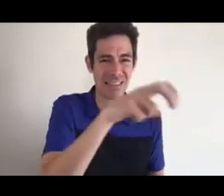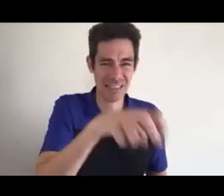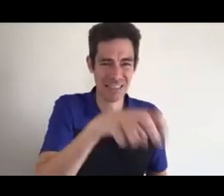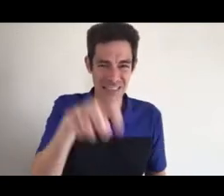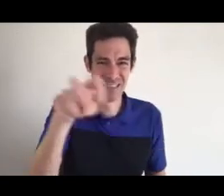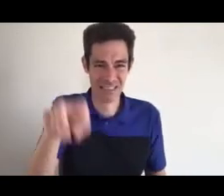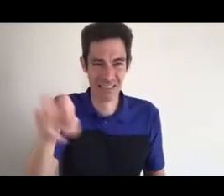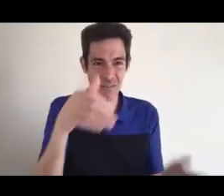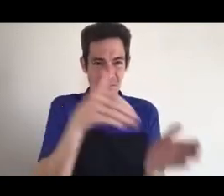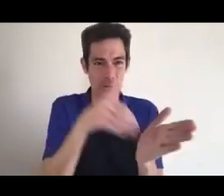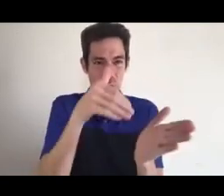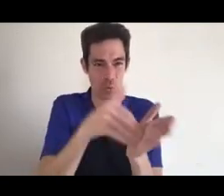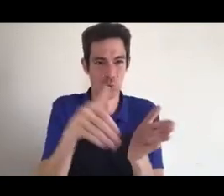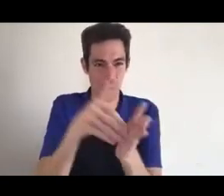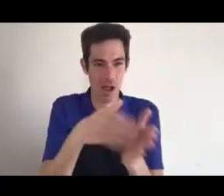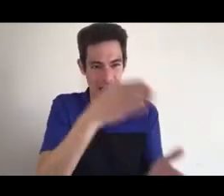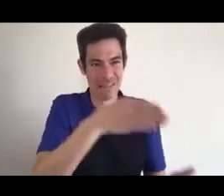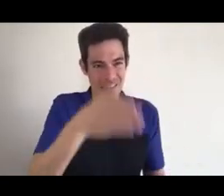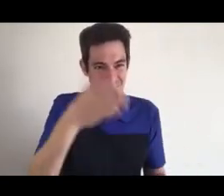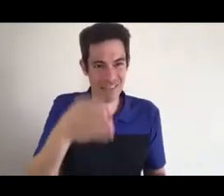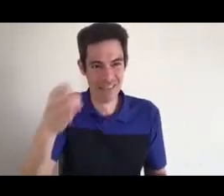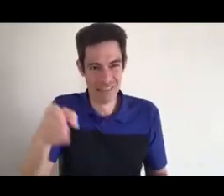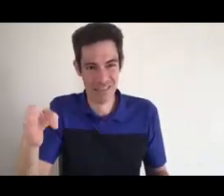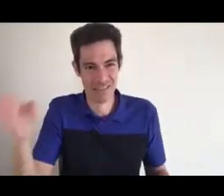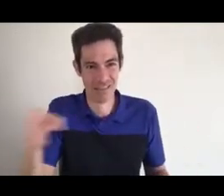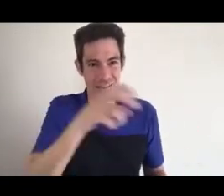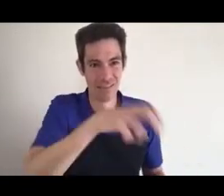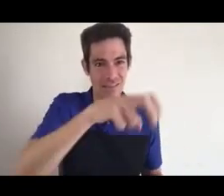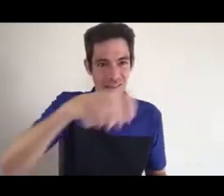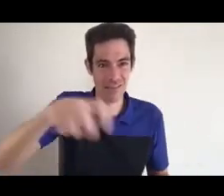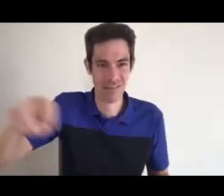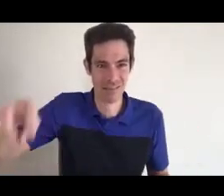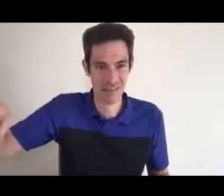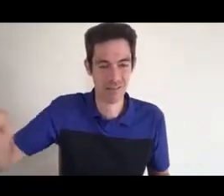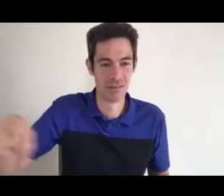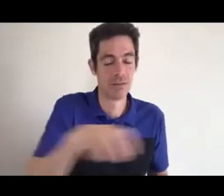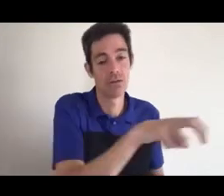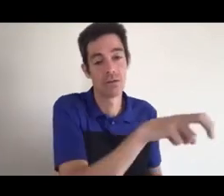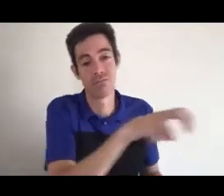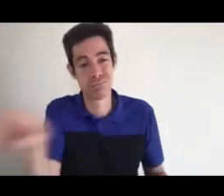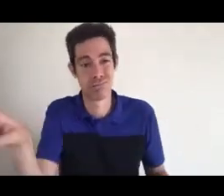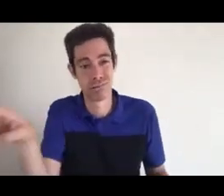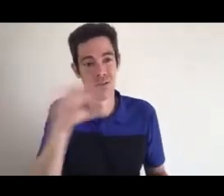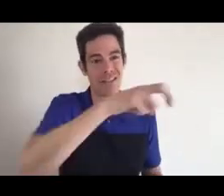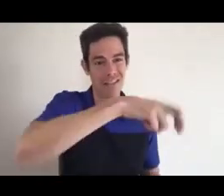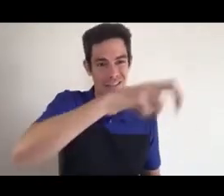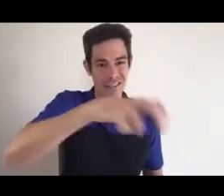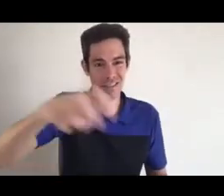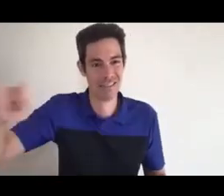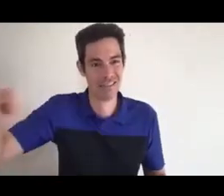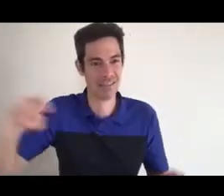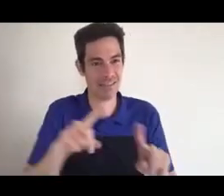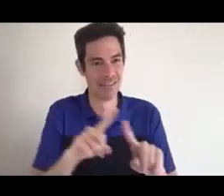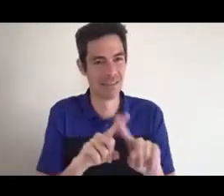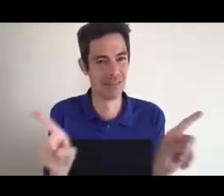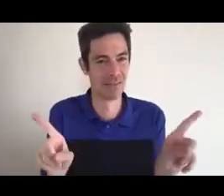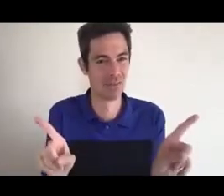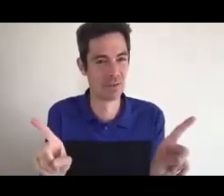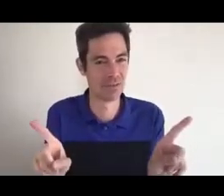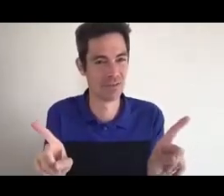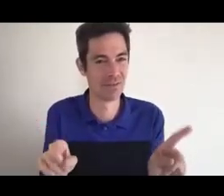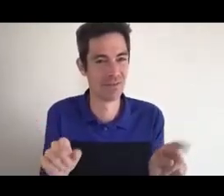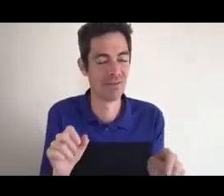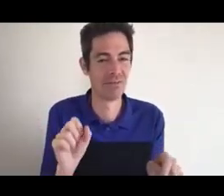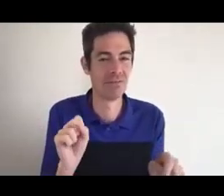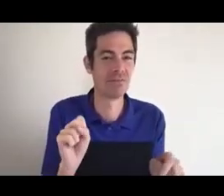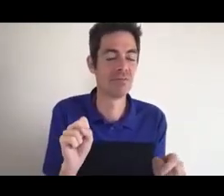If I'm going to many places, I can do frequent jumps or frequent stops. So I can